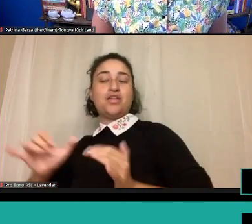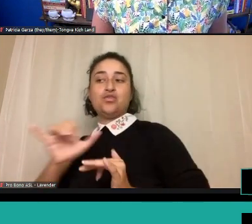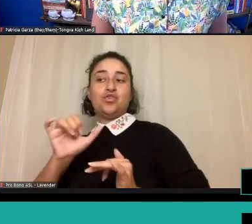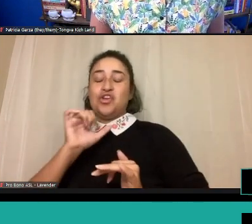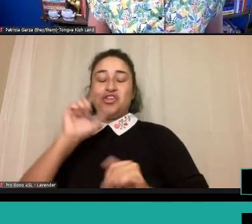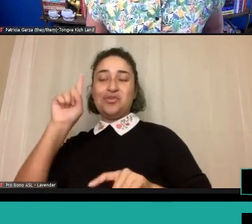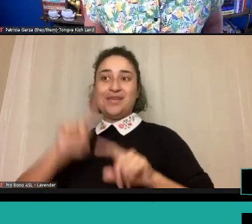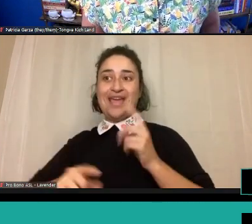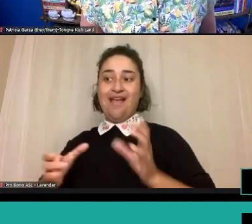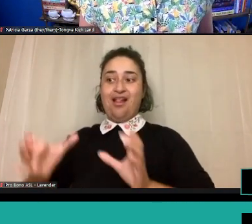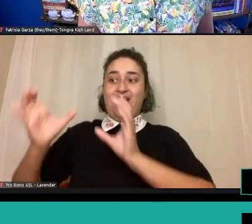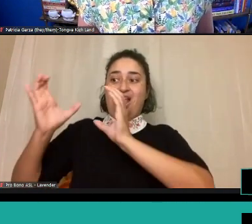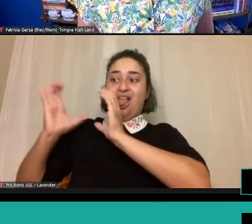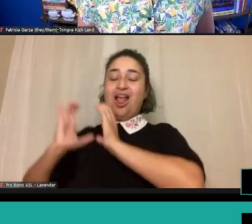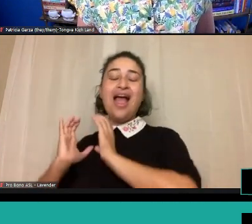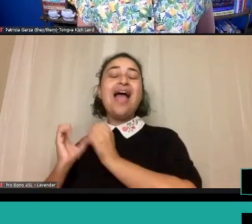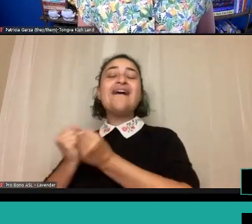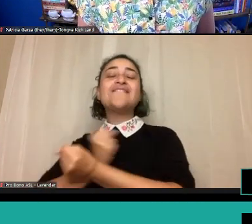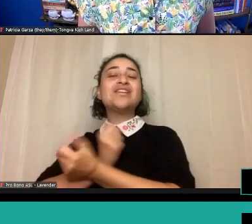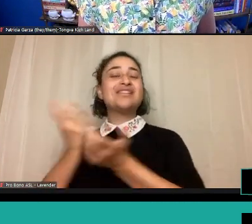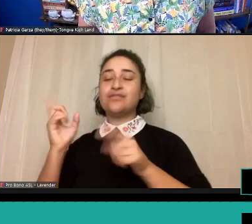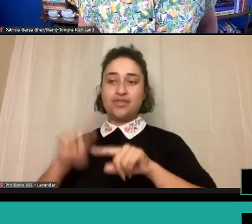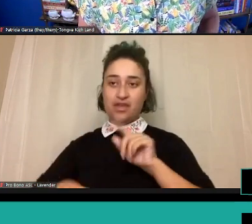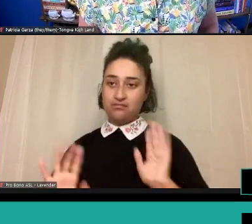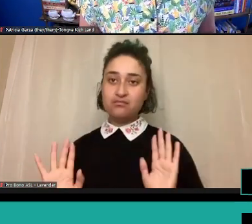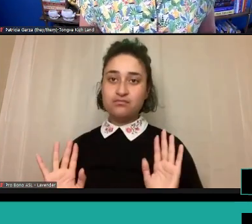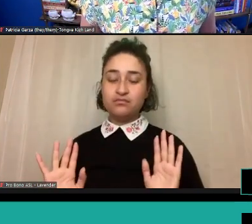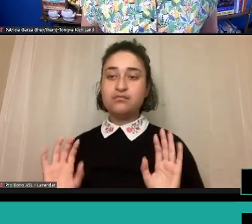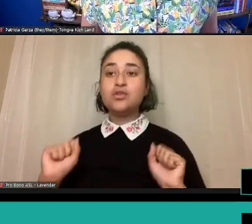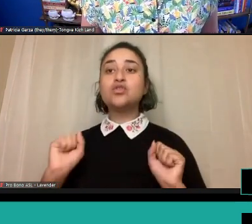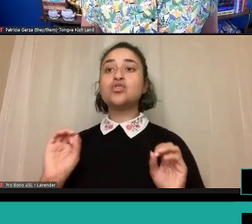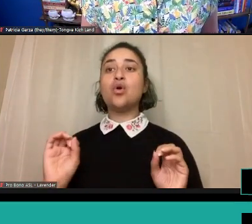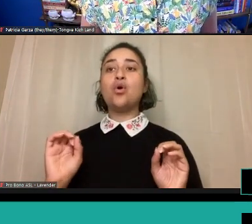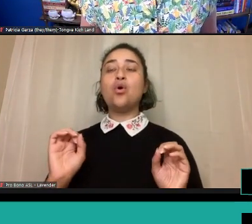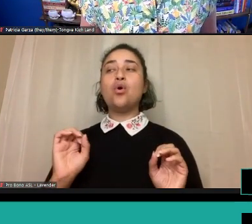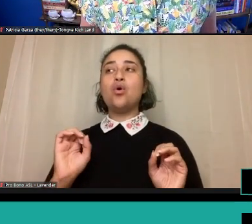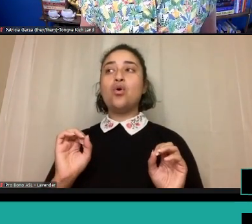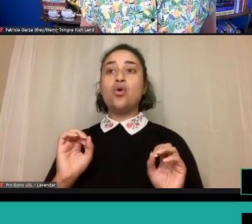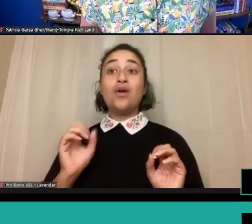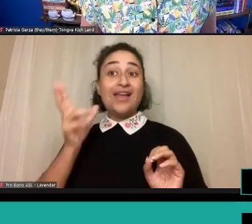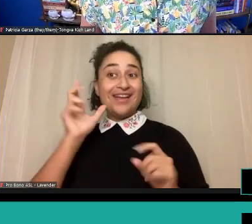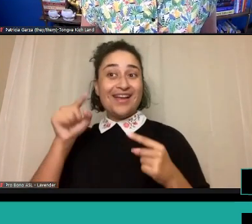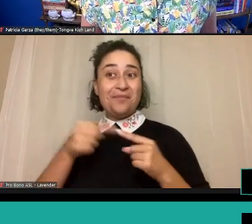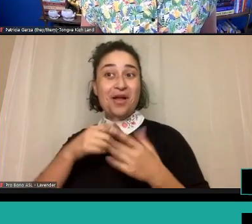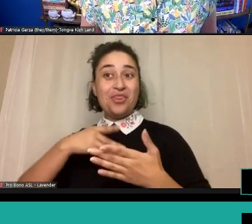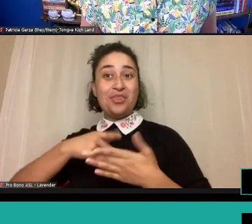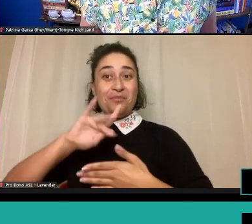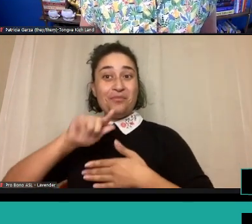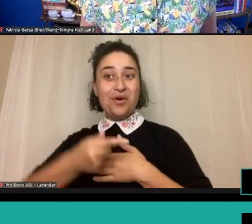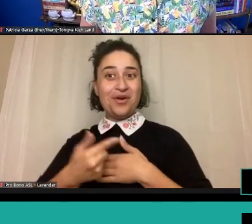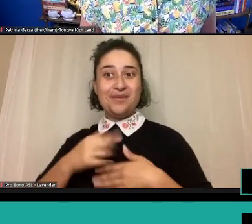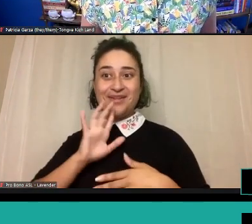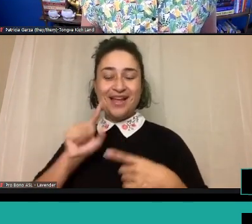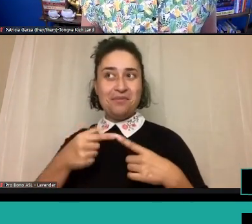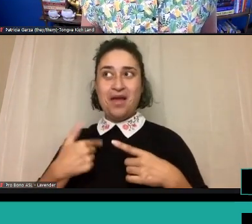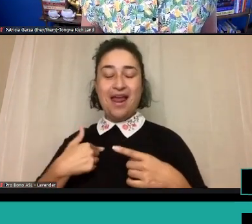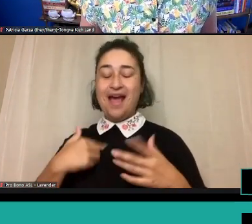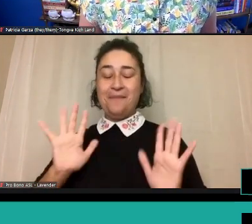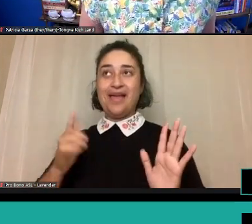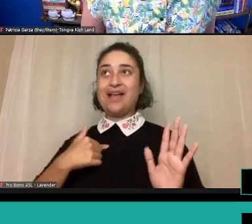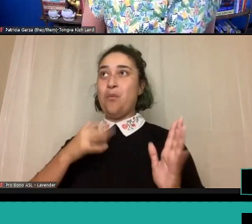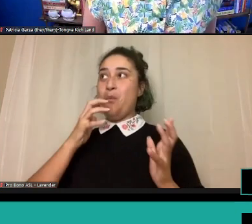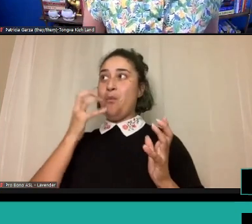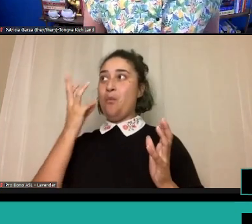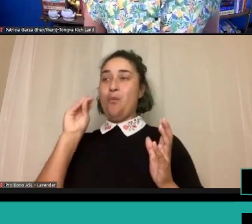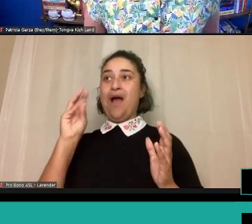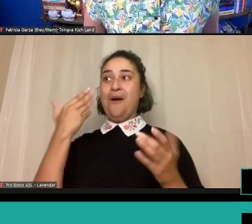everything. And so hearing about the program that you were talking about, I was like, oh my gosh, I can't believe I didn't know that program